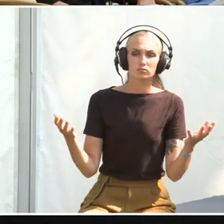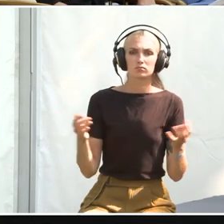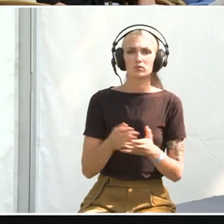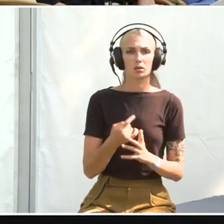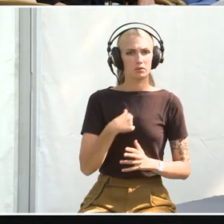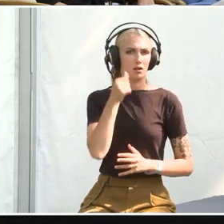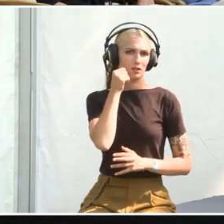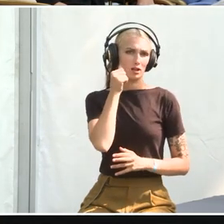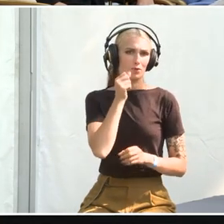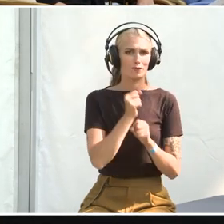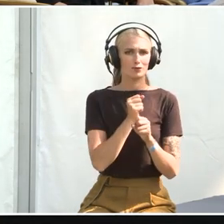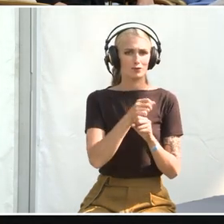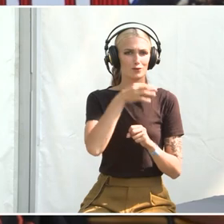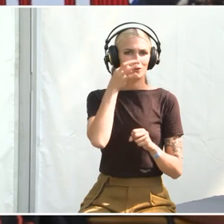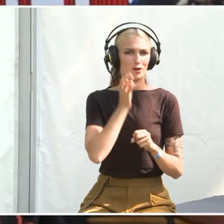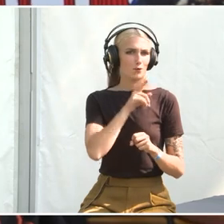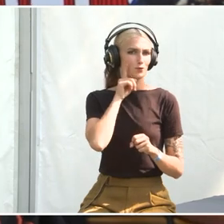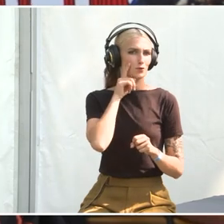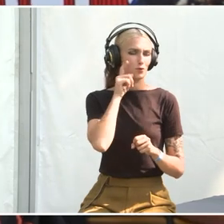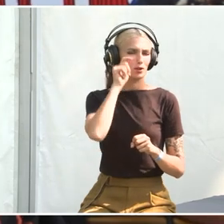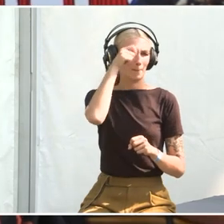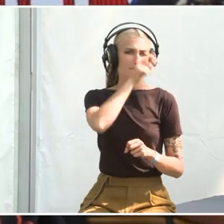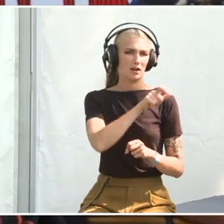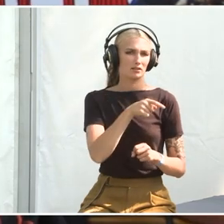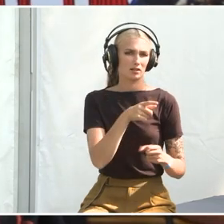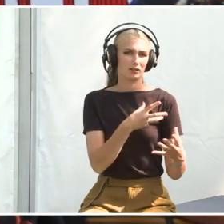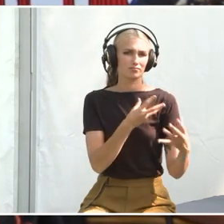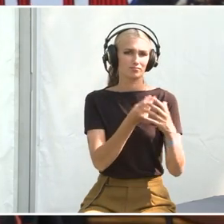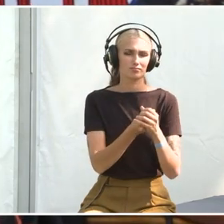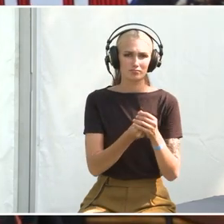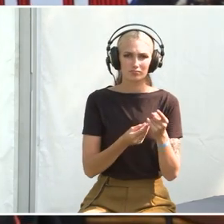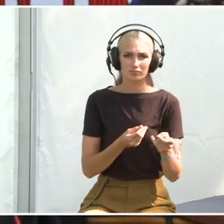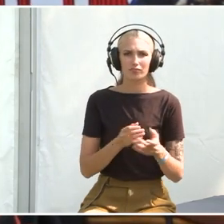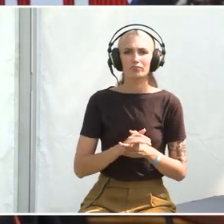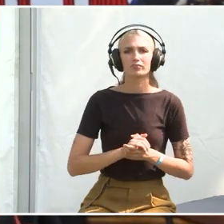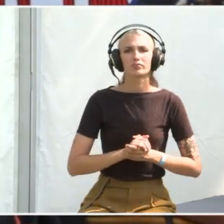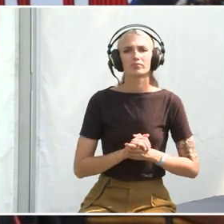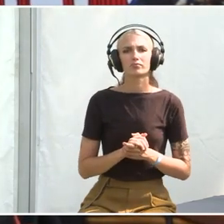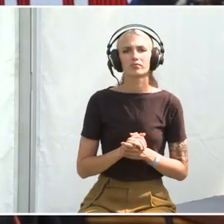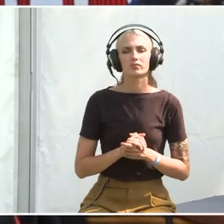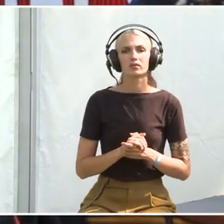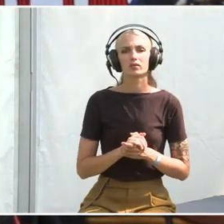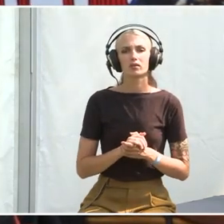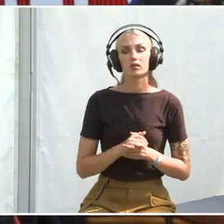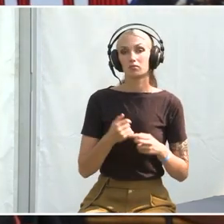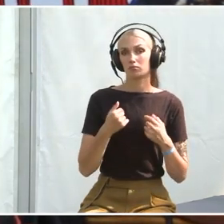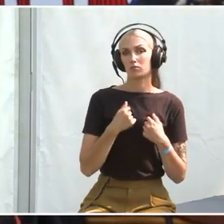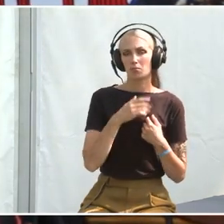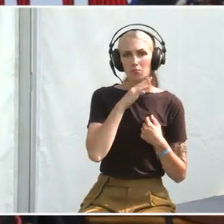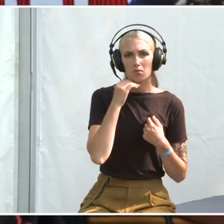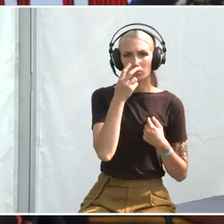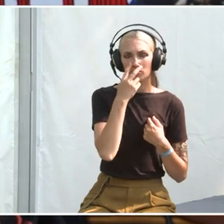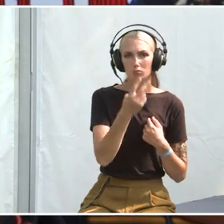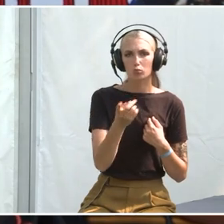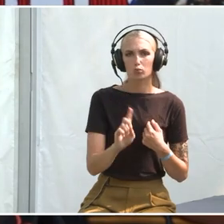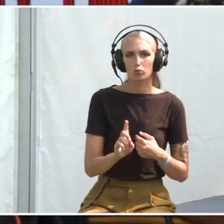every day with students. We have 45,000 students approximately in Estonia. And what I see a lot